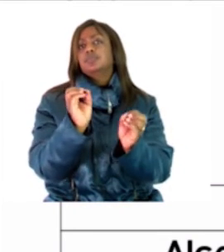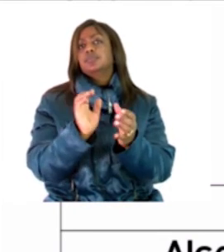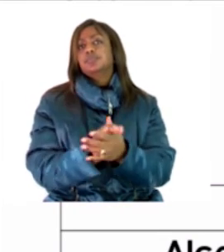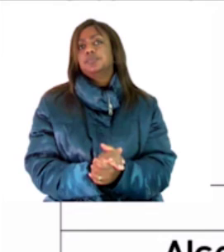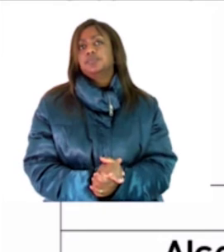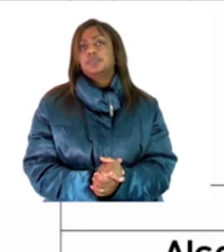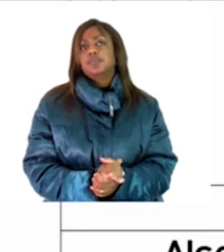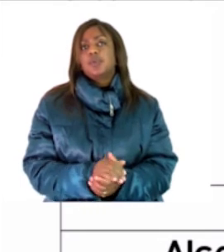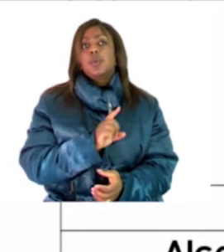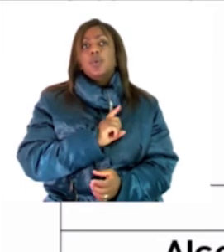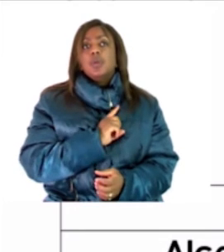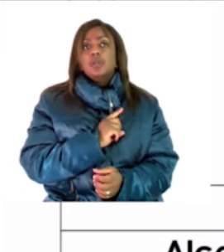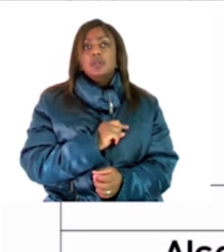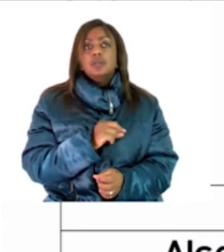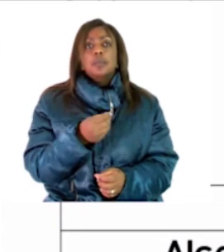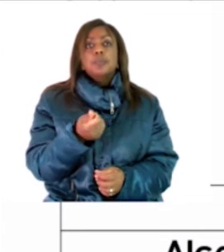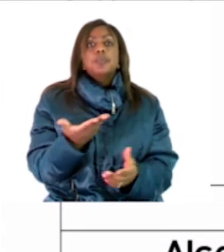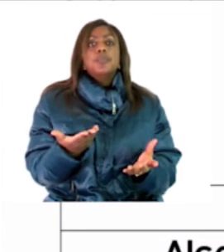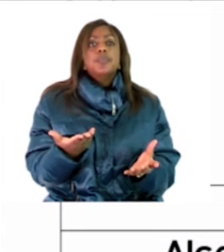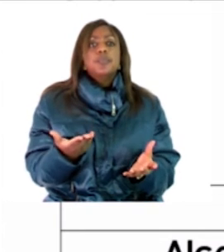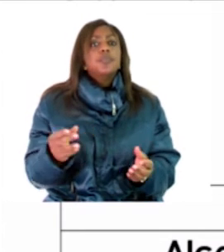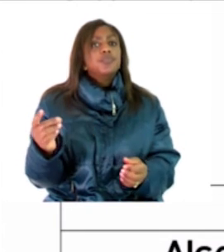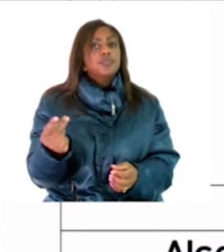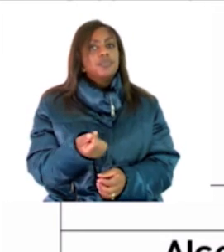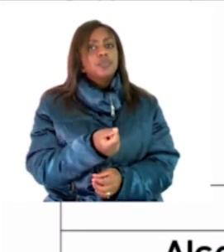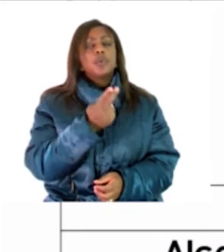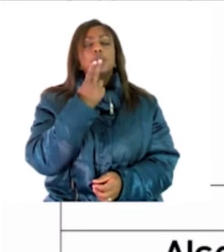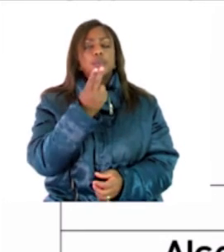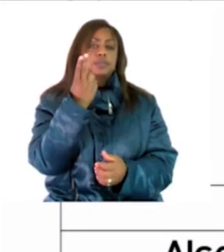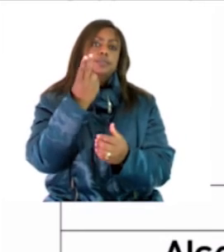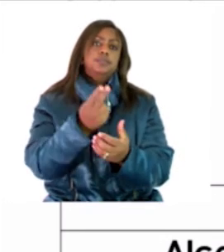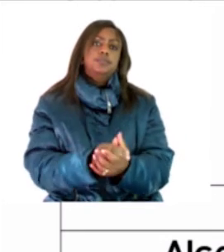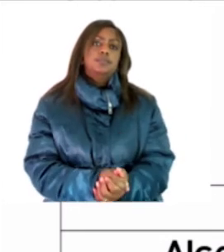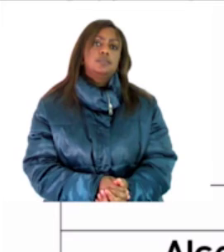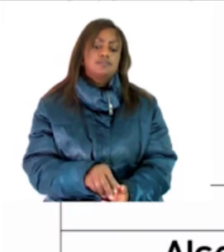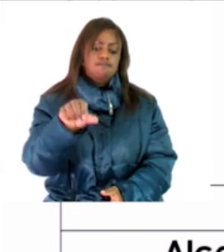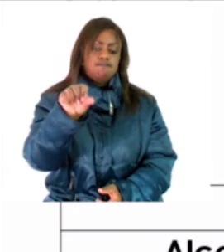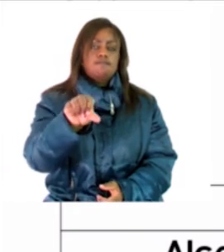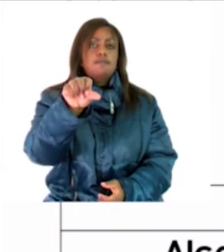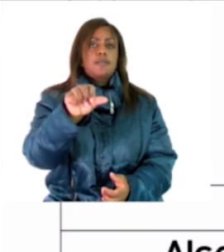because now and then they need to buy tobacco for them to smoke. So it means they're going to be broke every day.